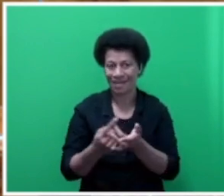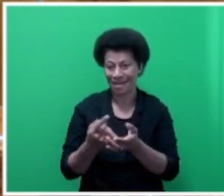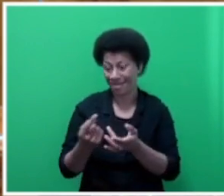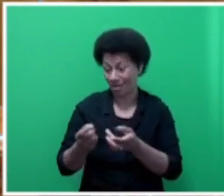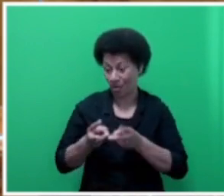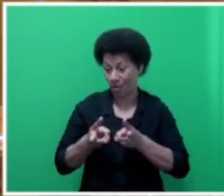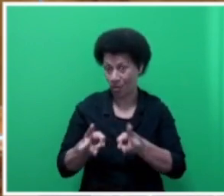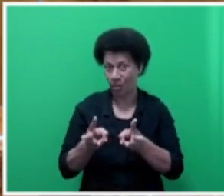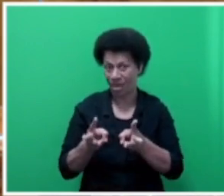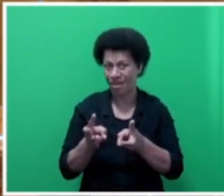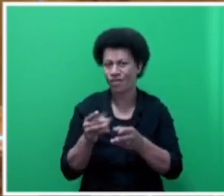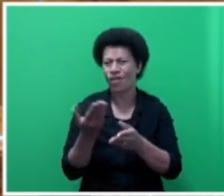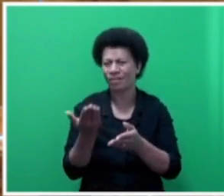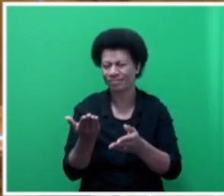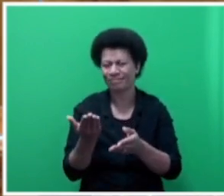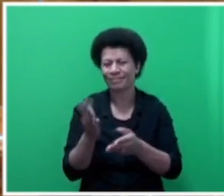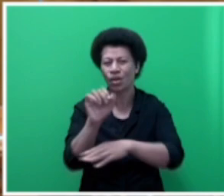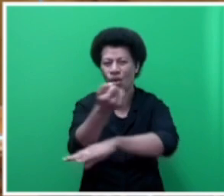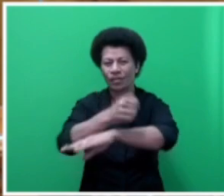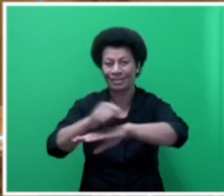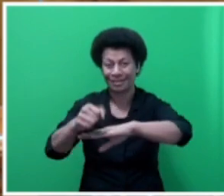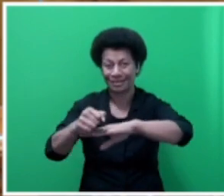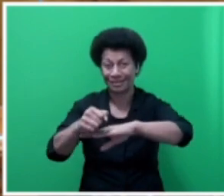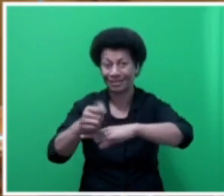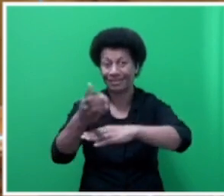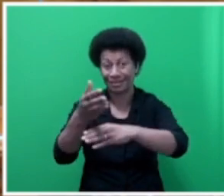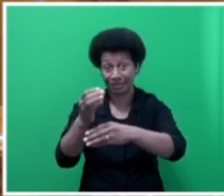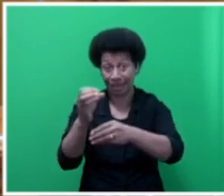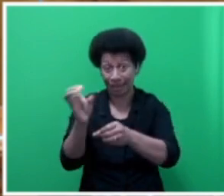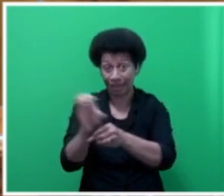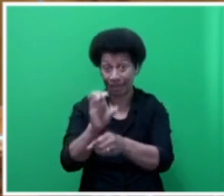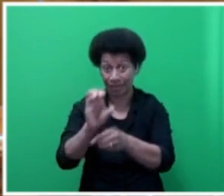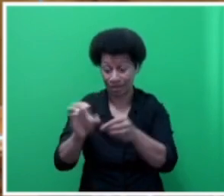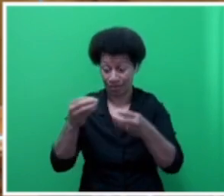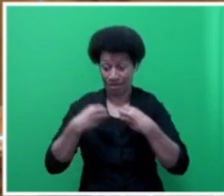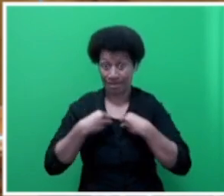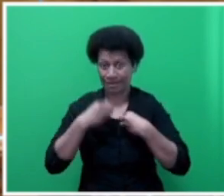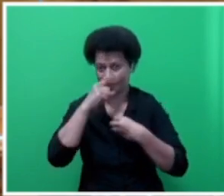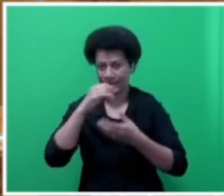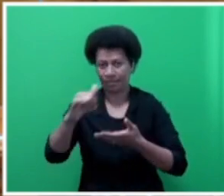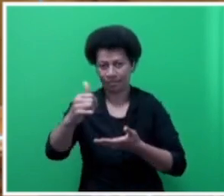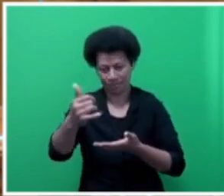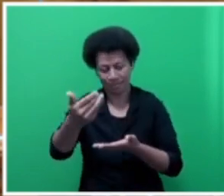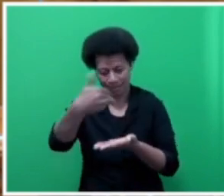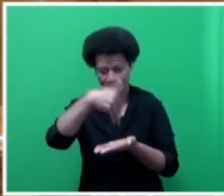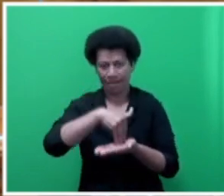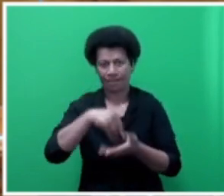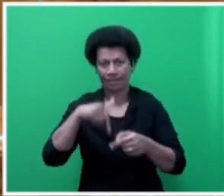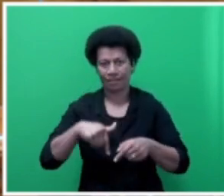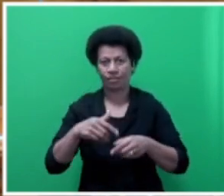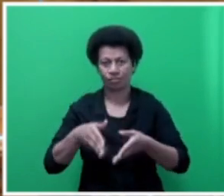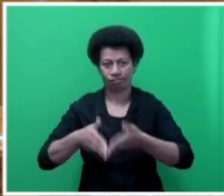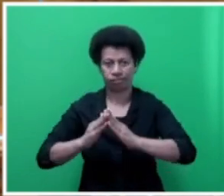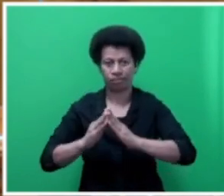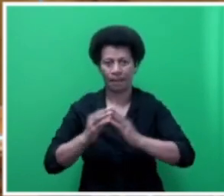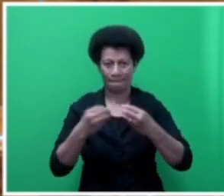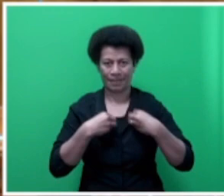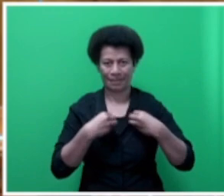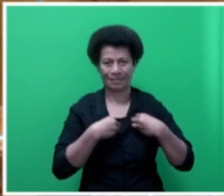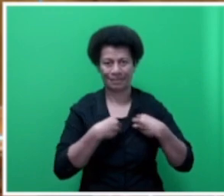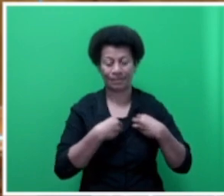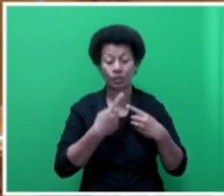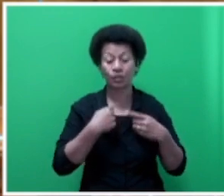entice foreign industry players to return to our shores. There must be incentives, the right mix of policies to support the